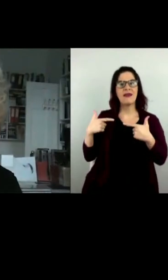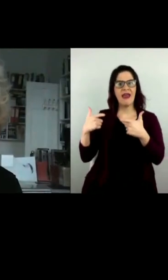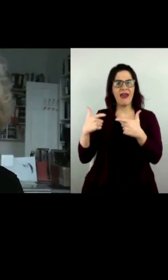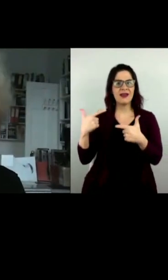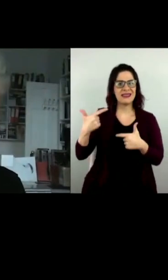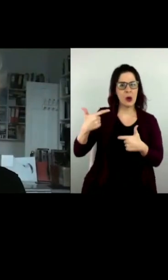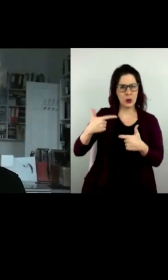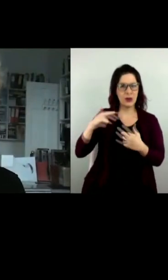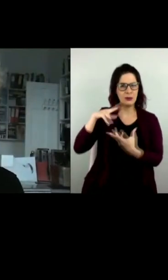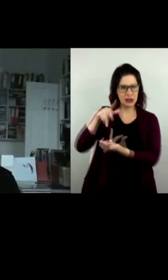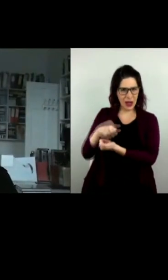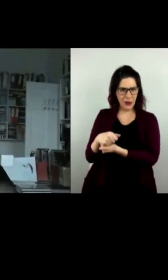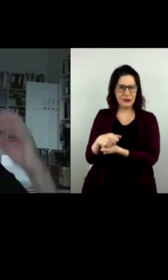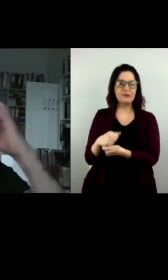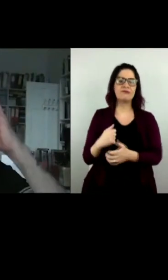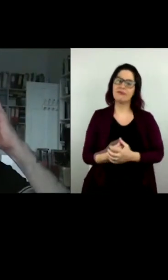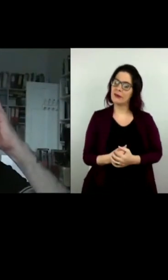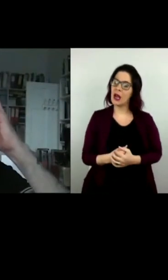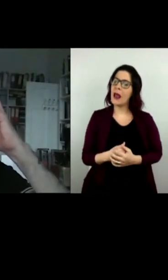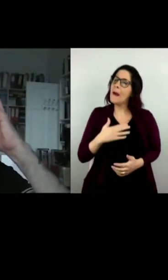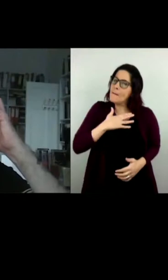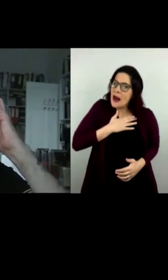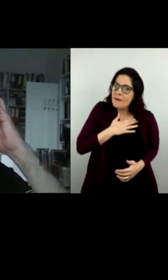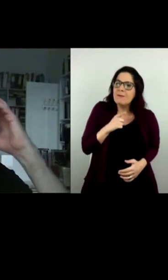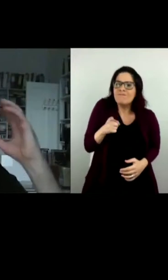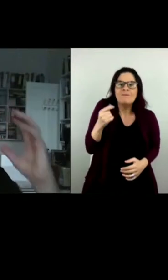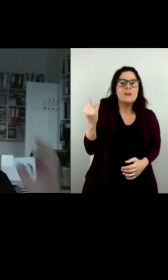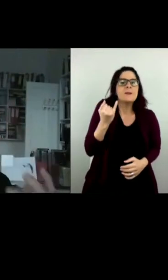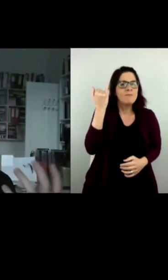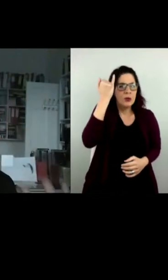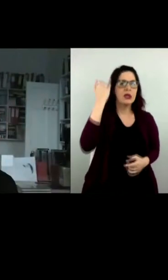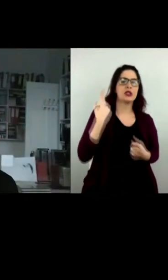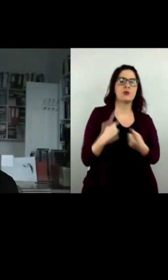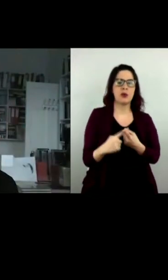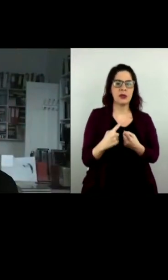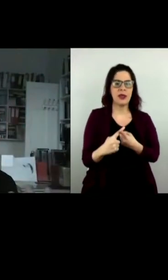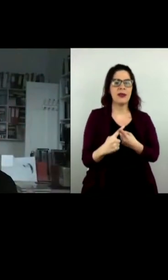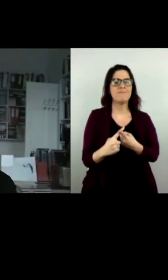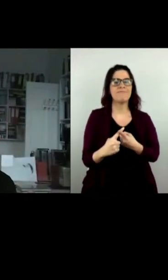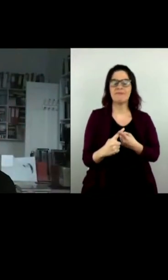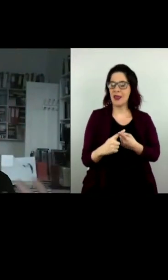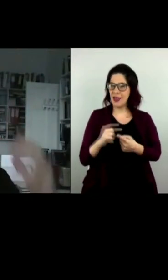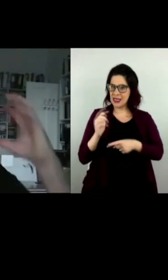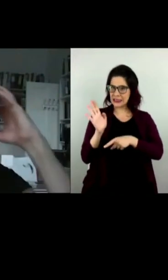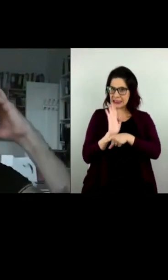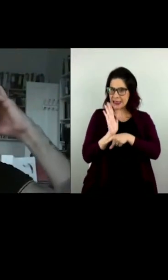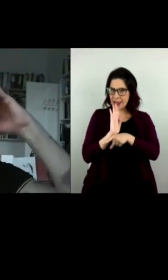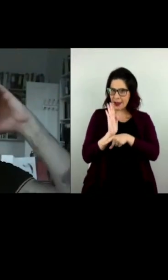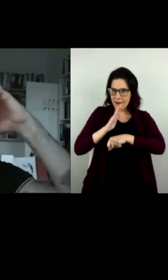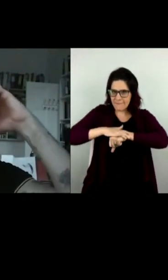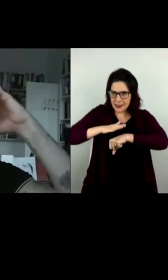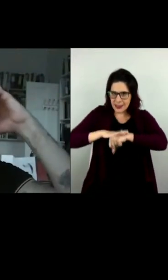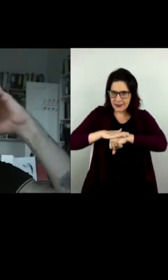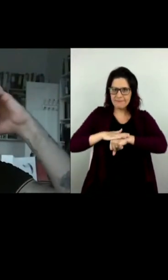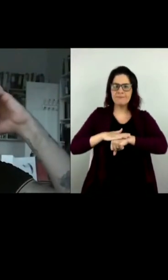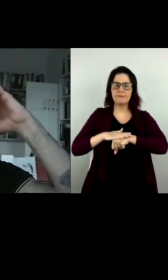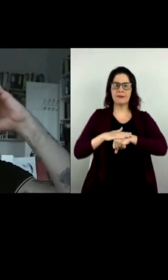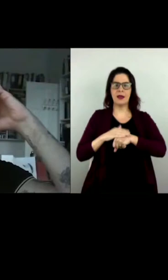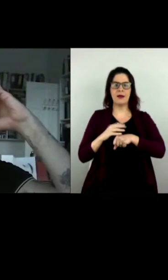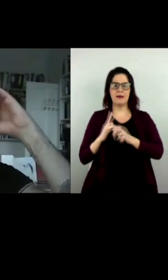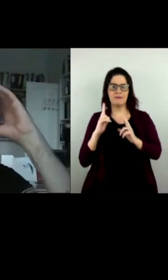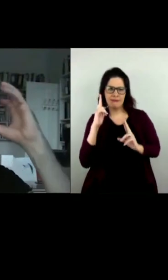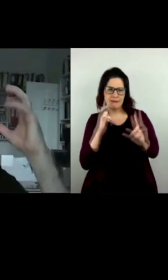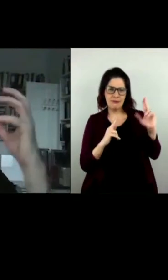me, this is really important thing, because for me, making cinema, loving cinema, is not about our intellect